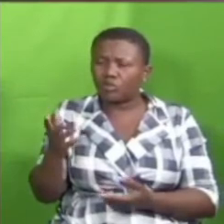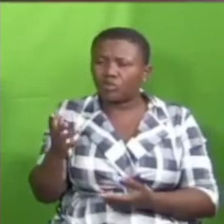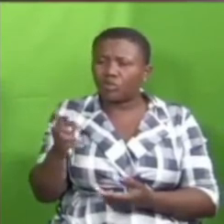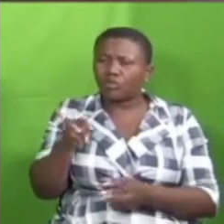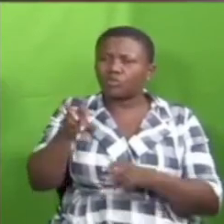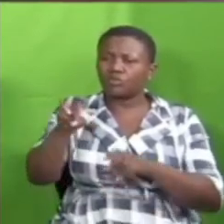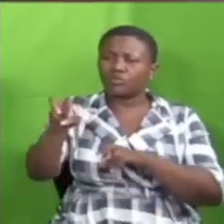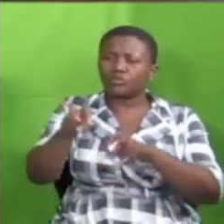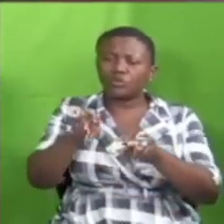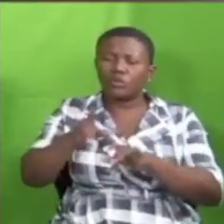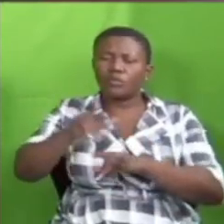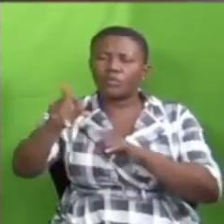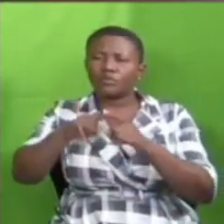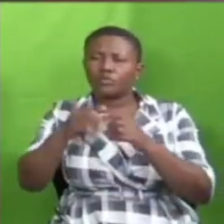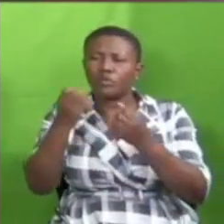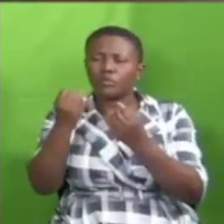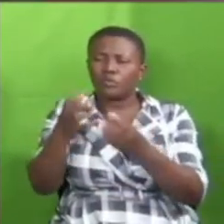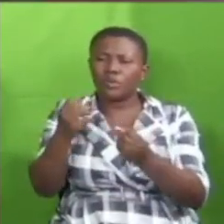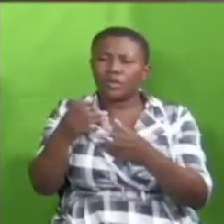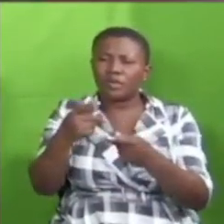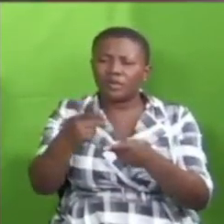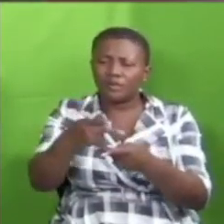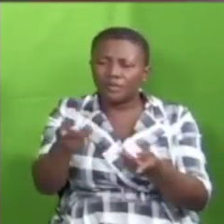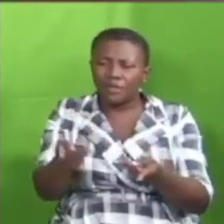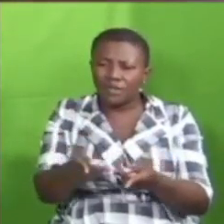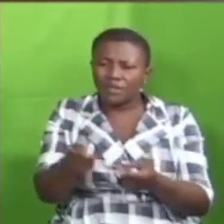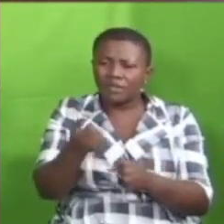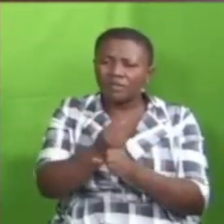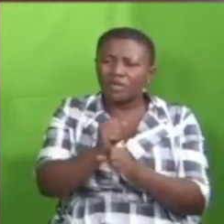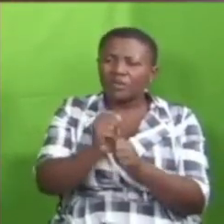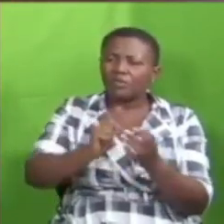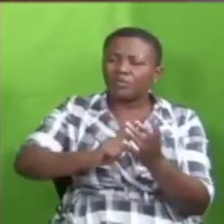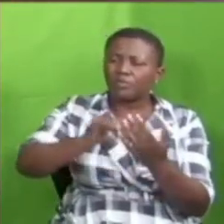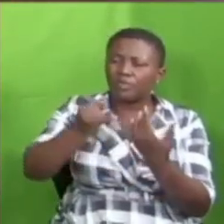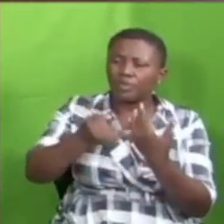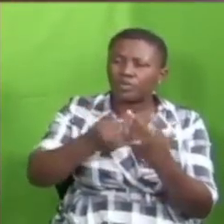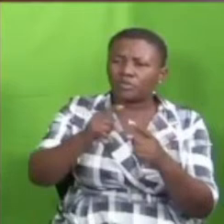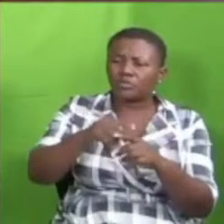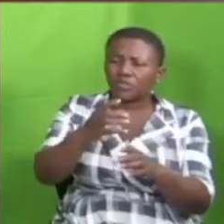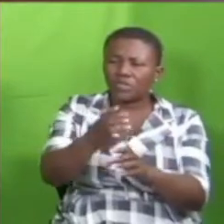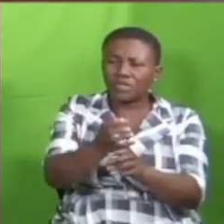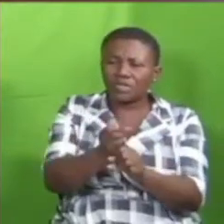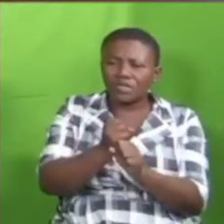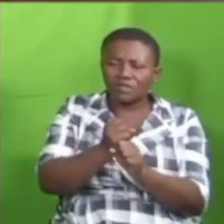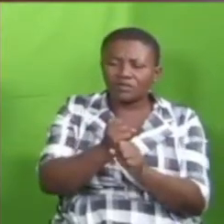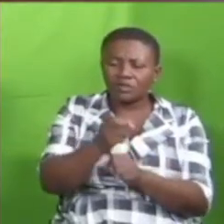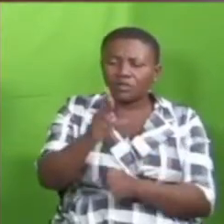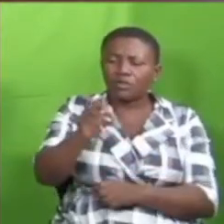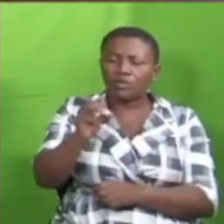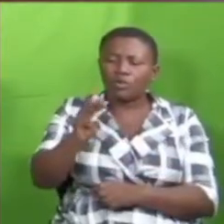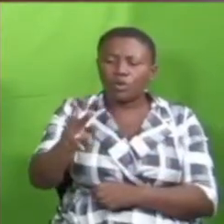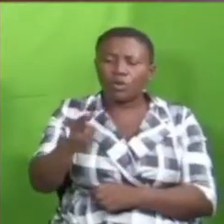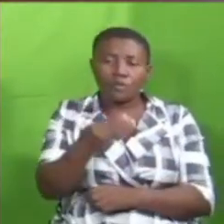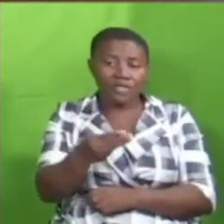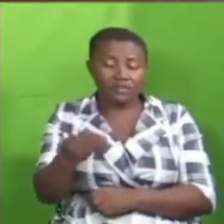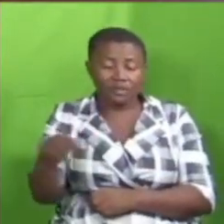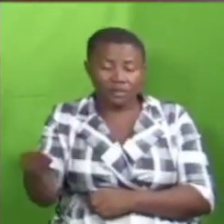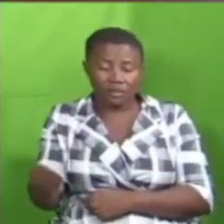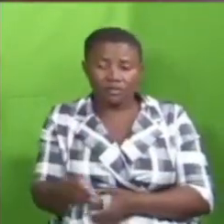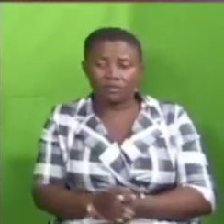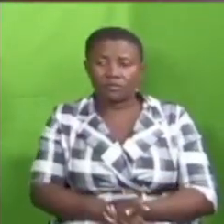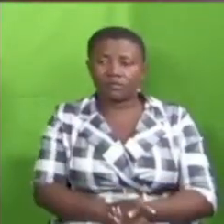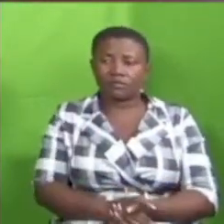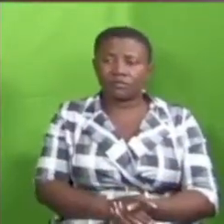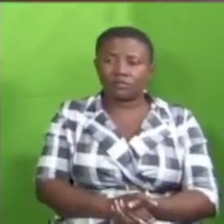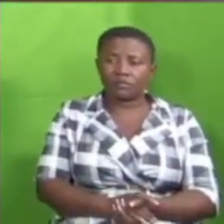to himself, even do projects that would give him the raw material that he was processing for export. I met